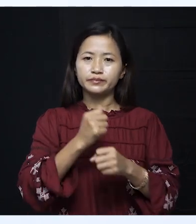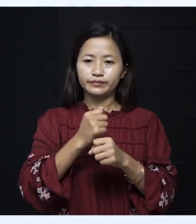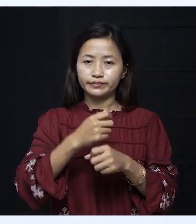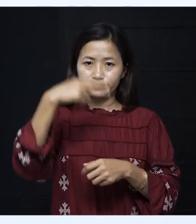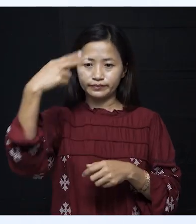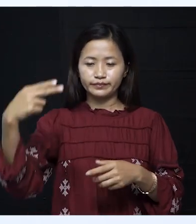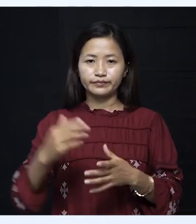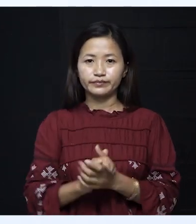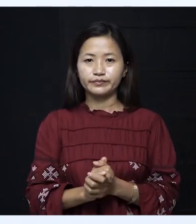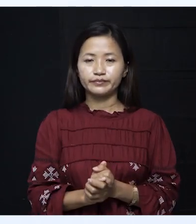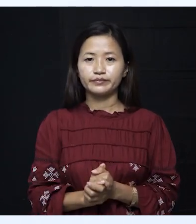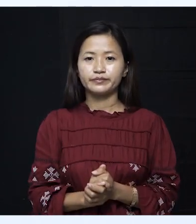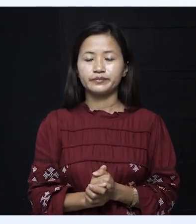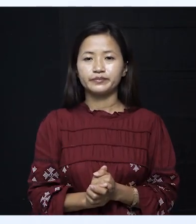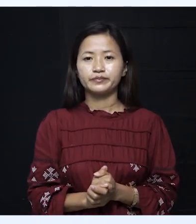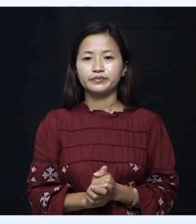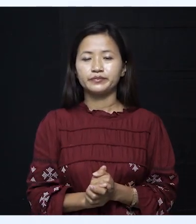grammar